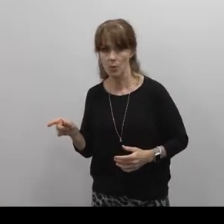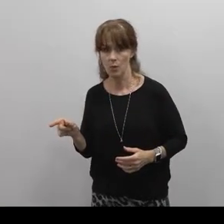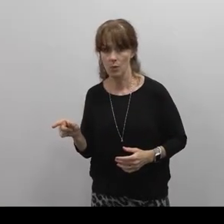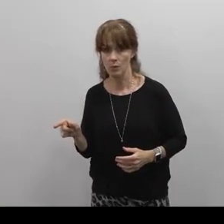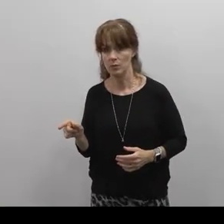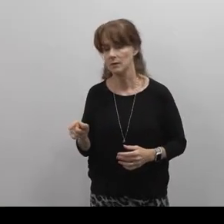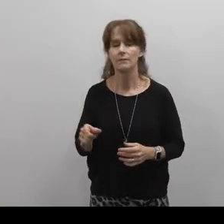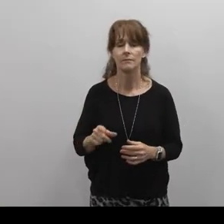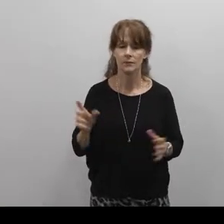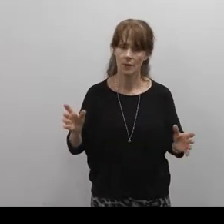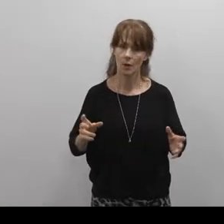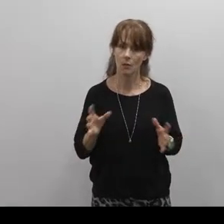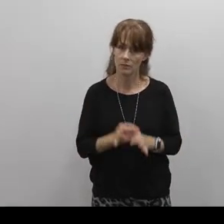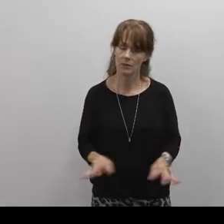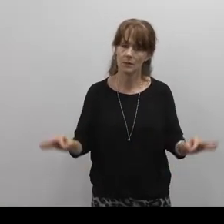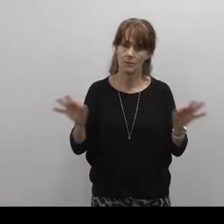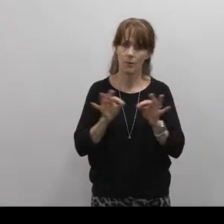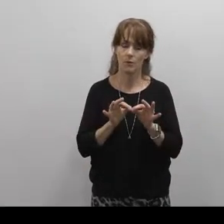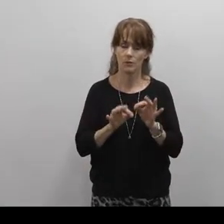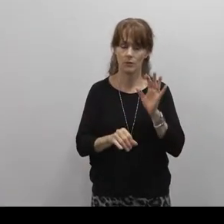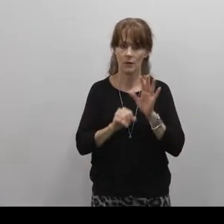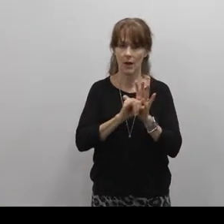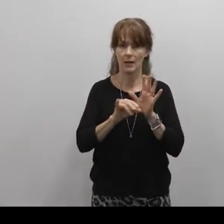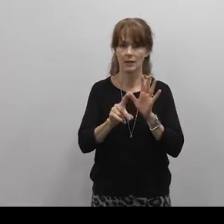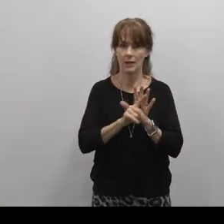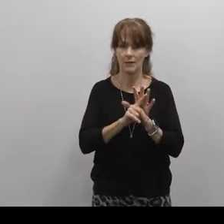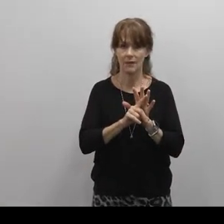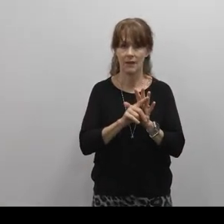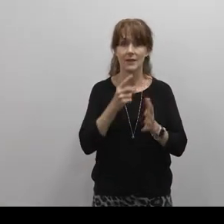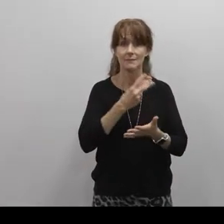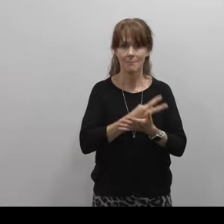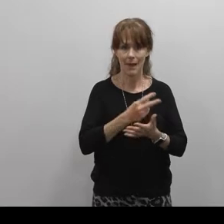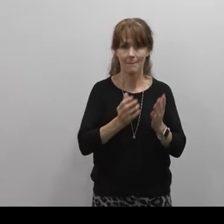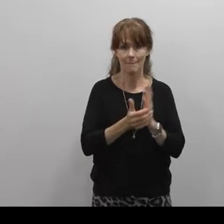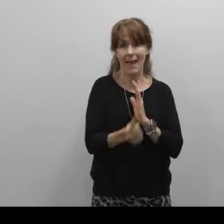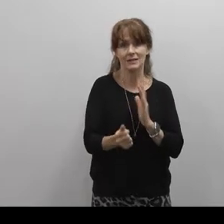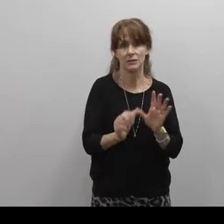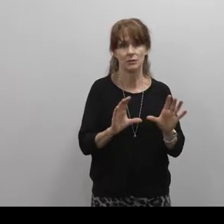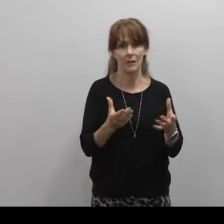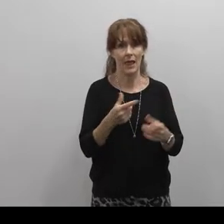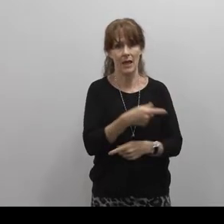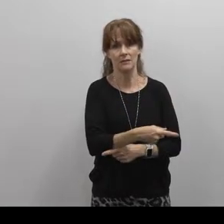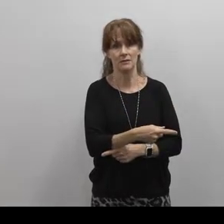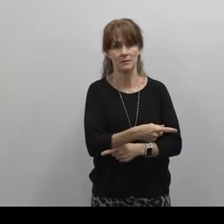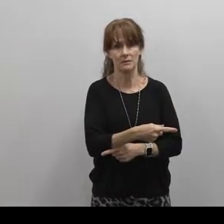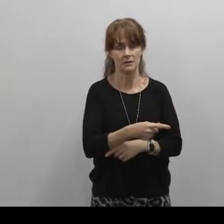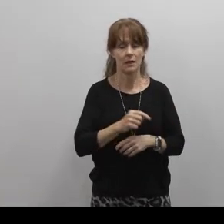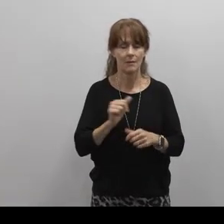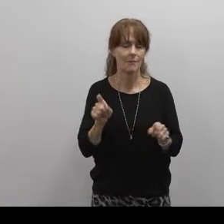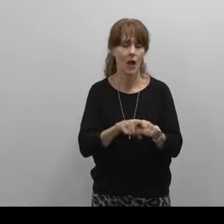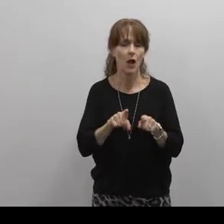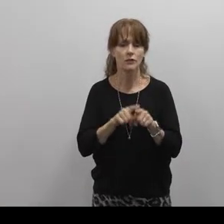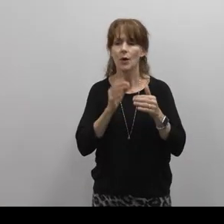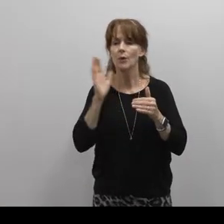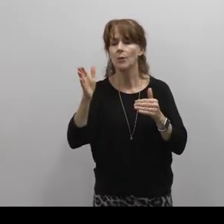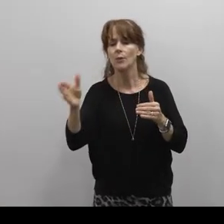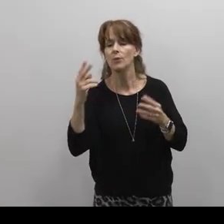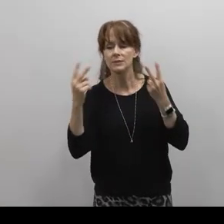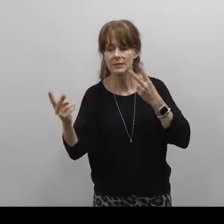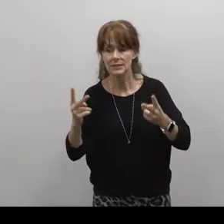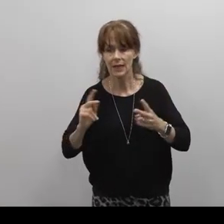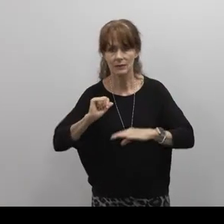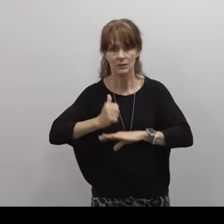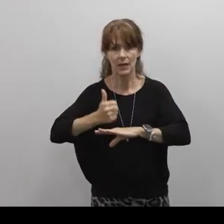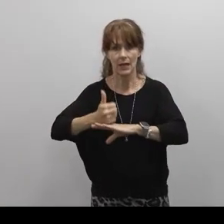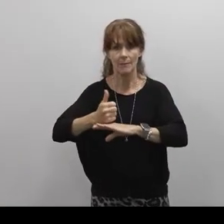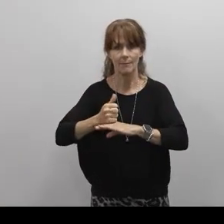gonna behoove us to identify those spaces, not just in this master plan, but then go forward and identify those spaces as we roll out an implementation